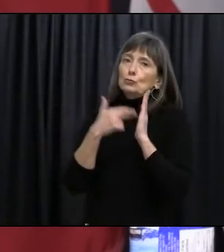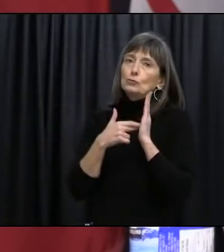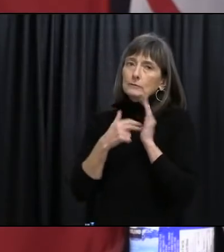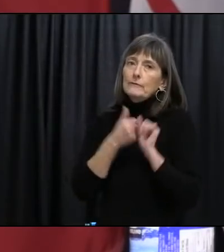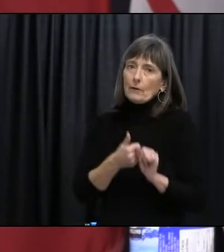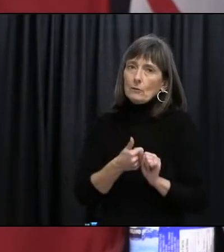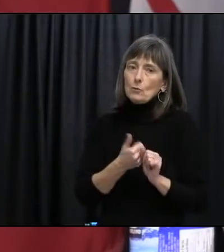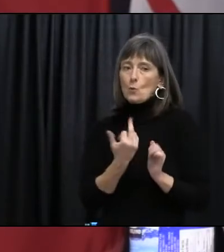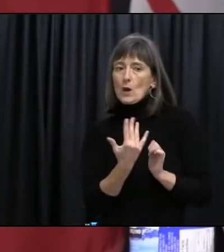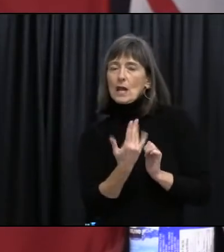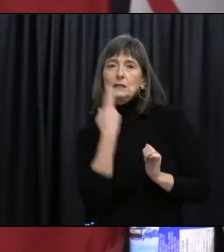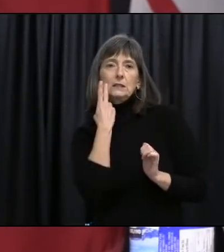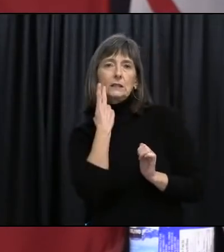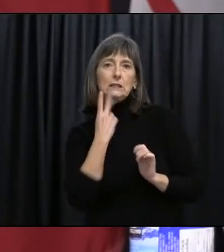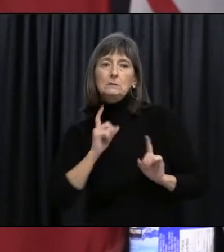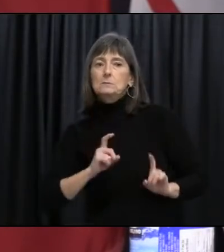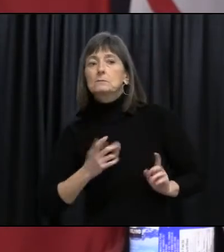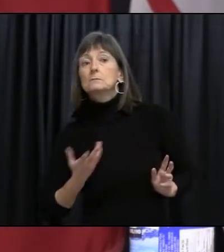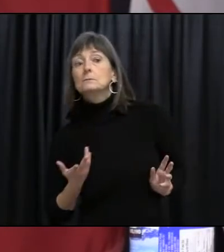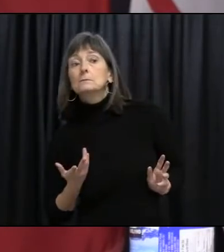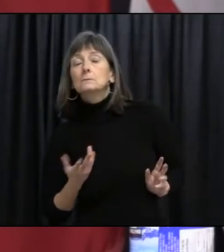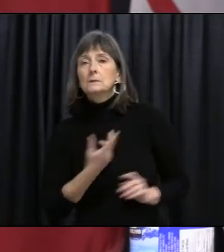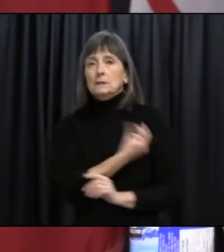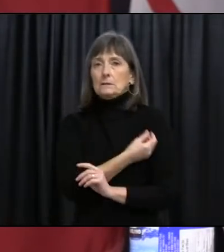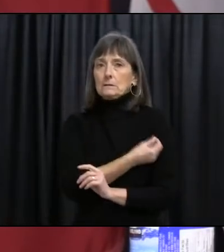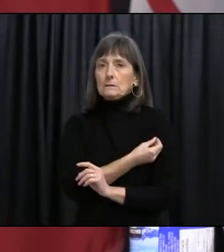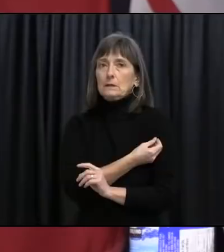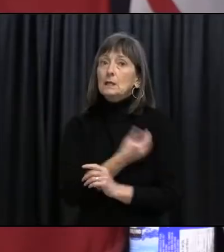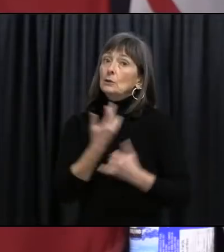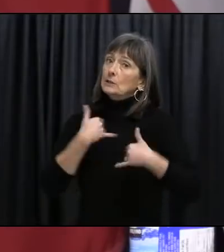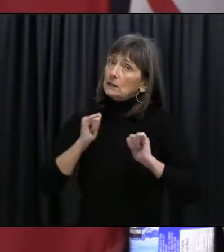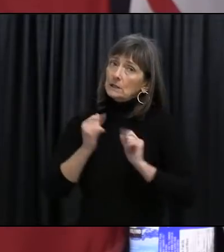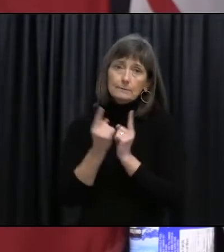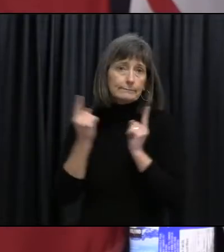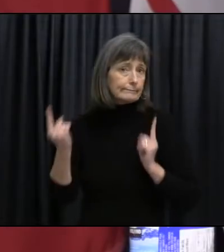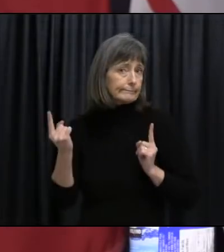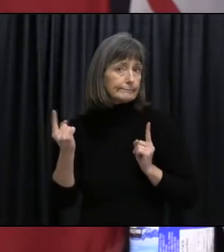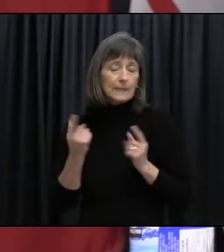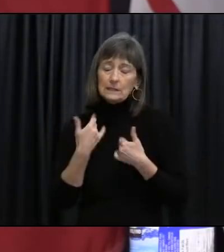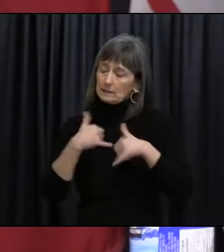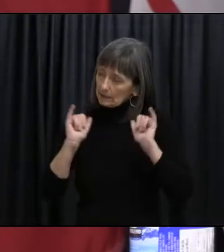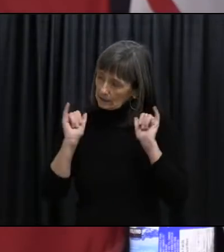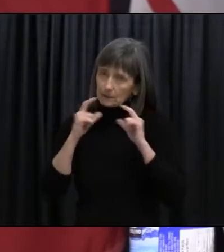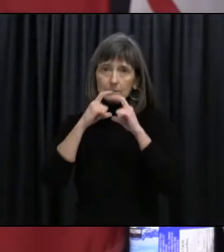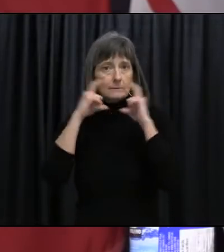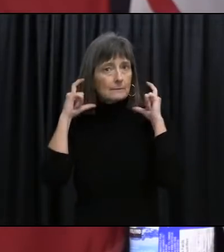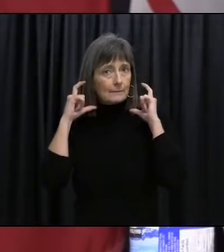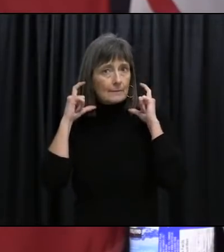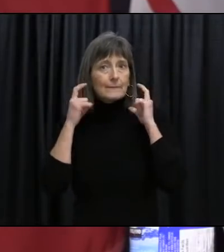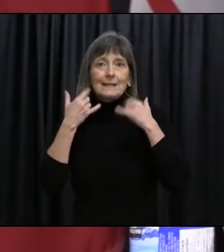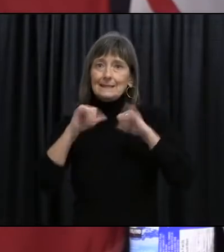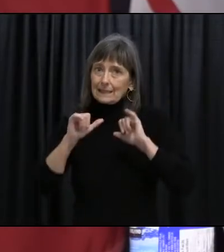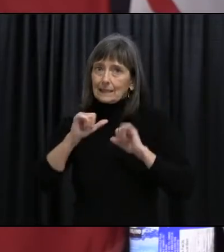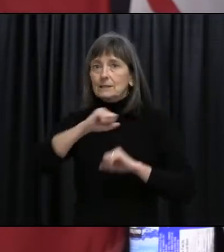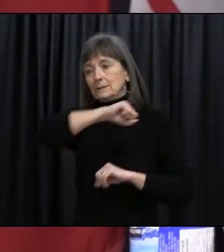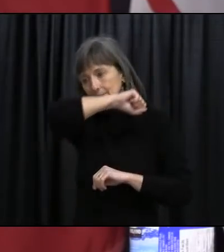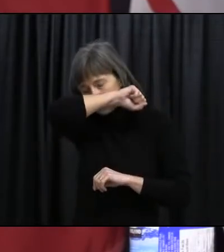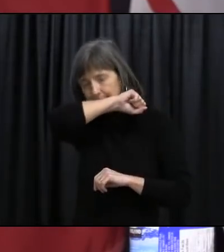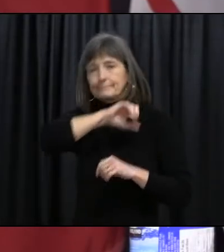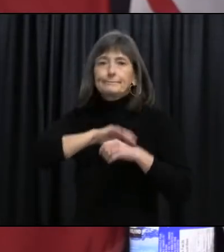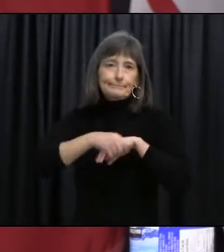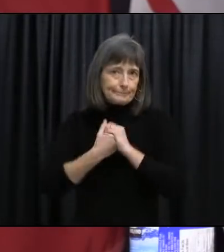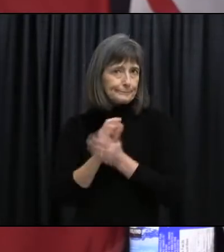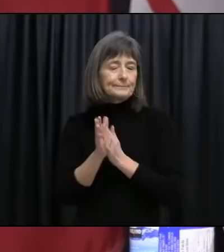case is we need to continue with distancing, and we need to wear masks and observe good cough and sneeze